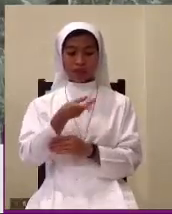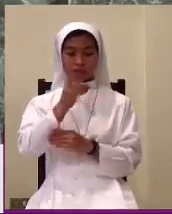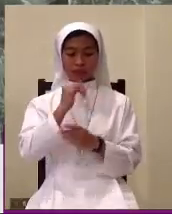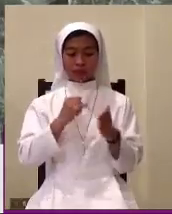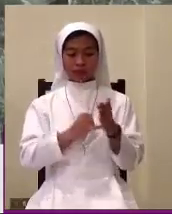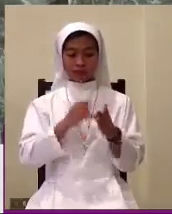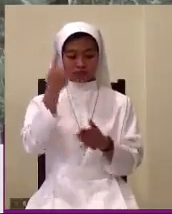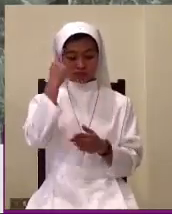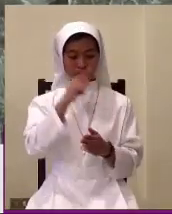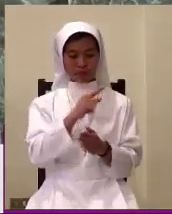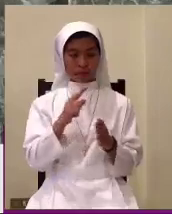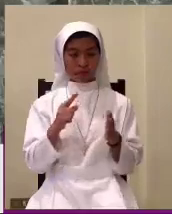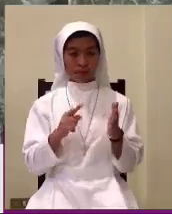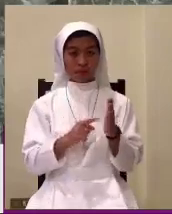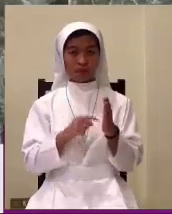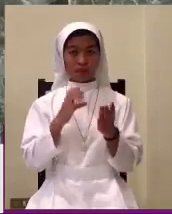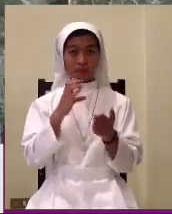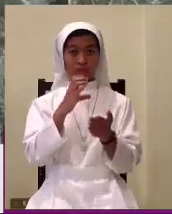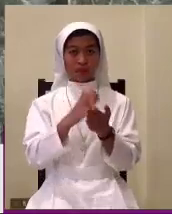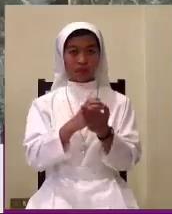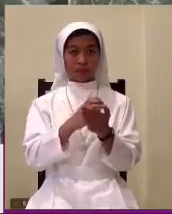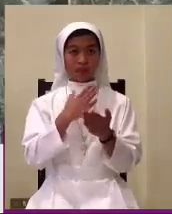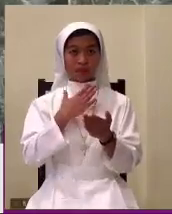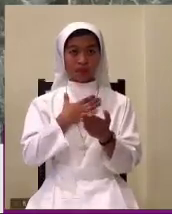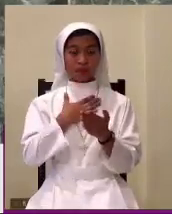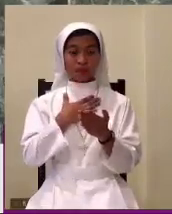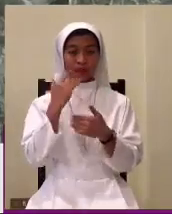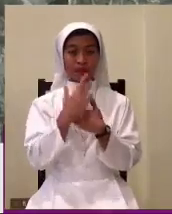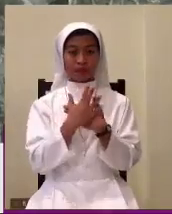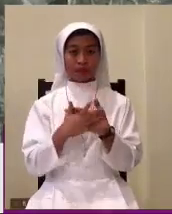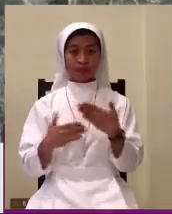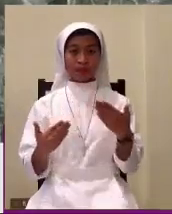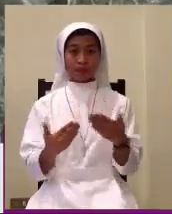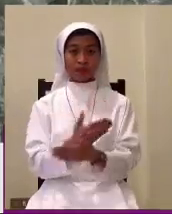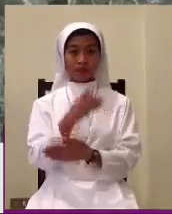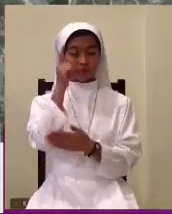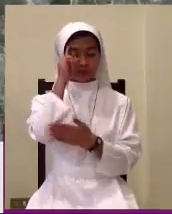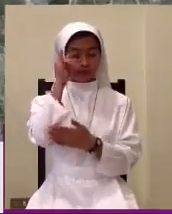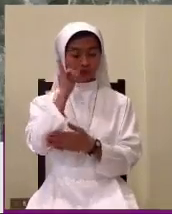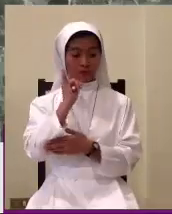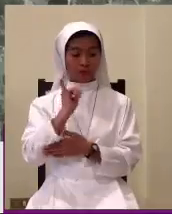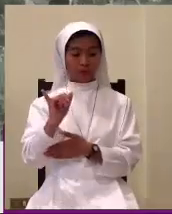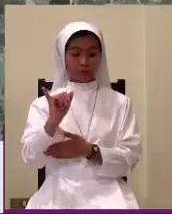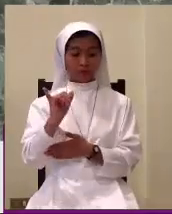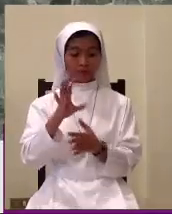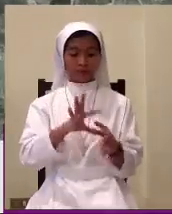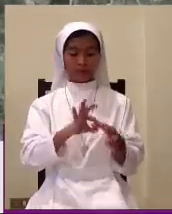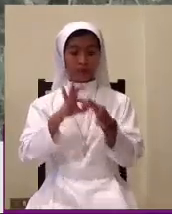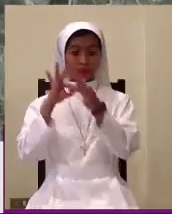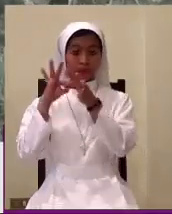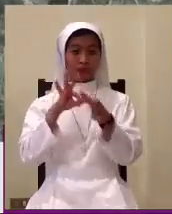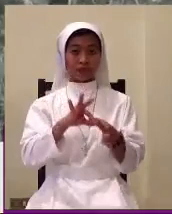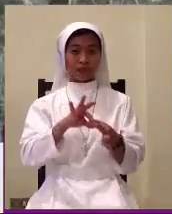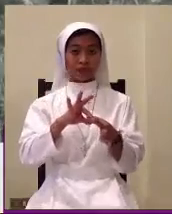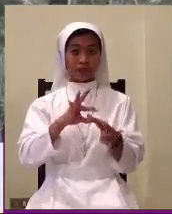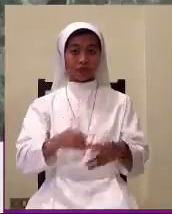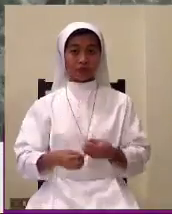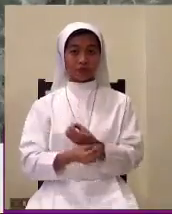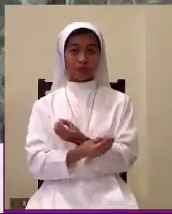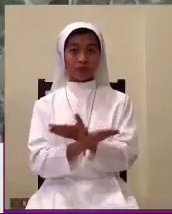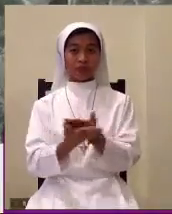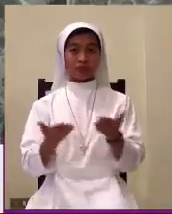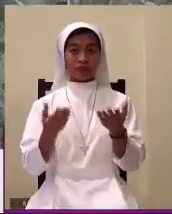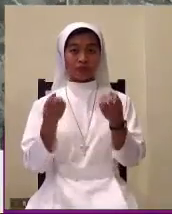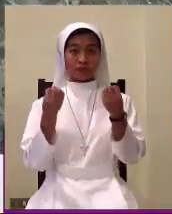this is the chalice of my blood, the blood of the new and eternal covenant, which will be poured out for